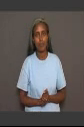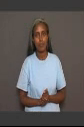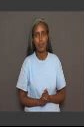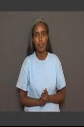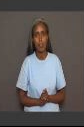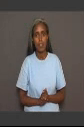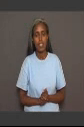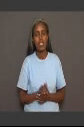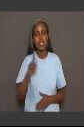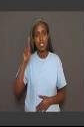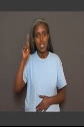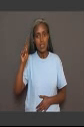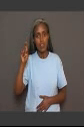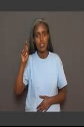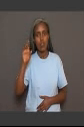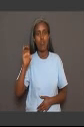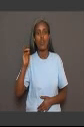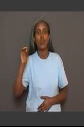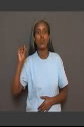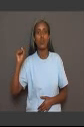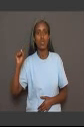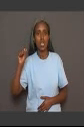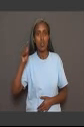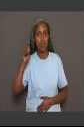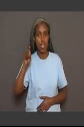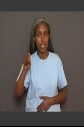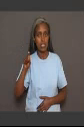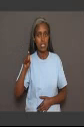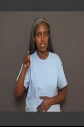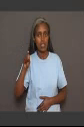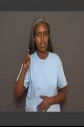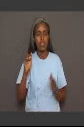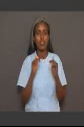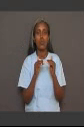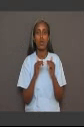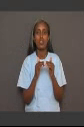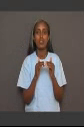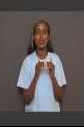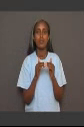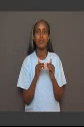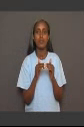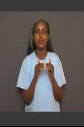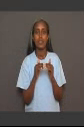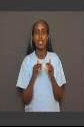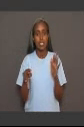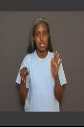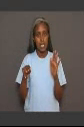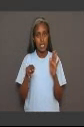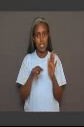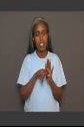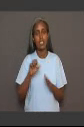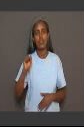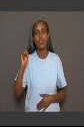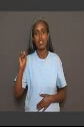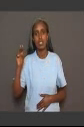The derivative of cosine of x equals the negative